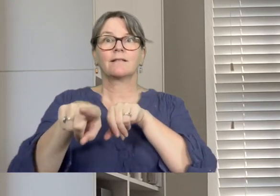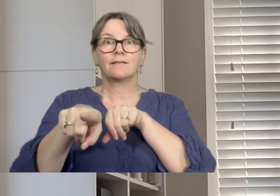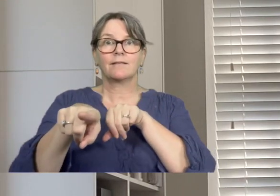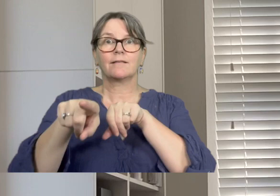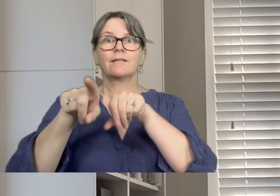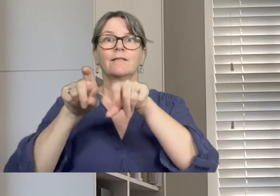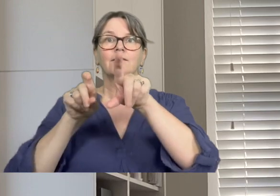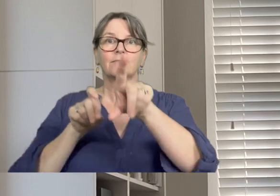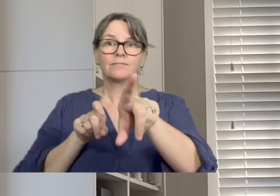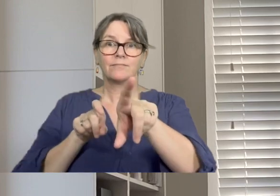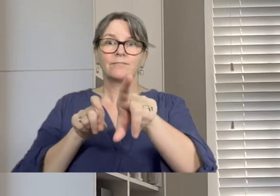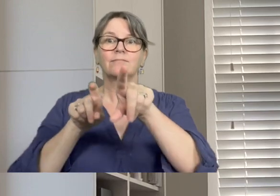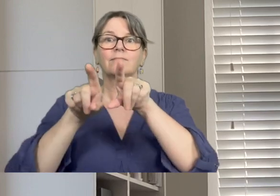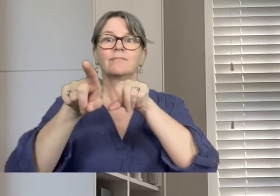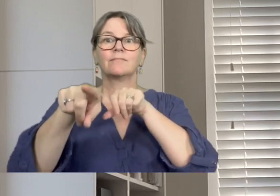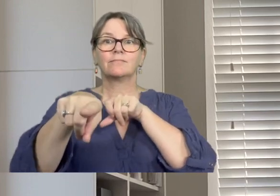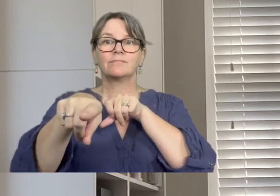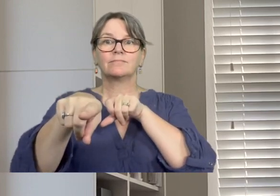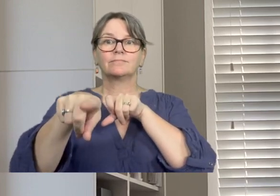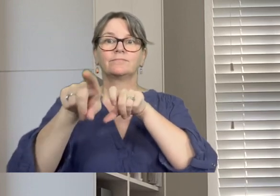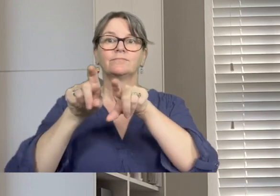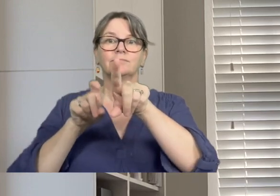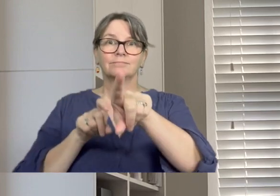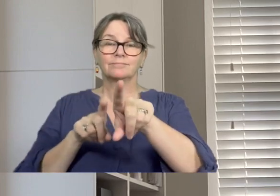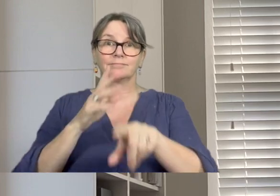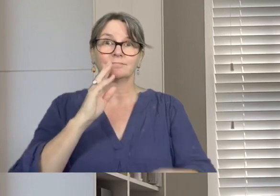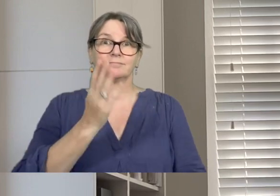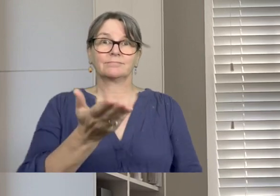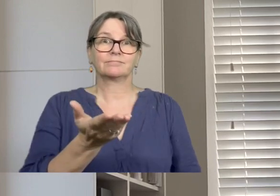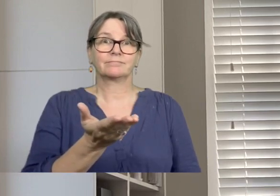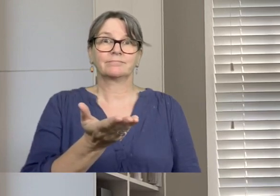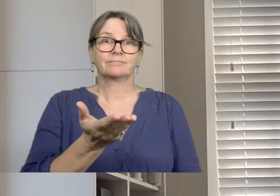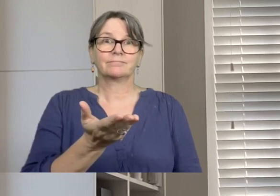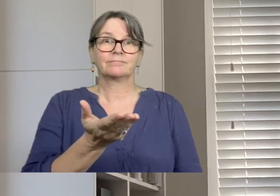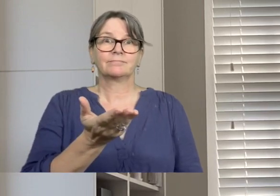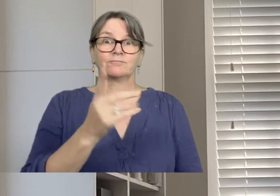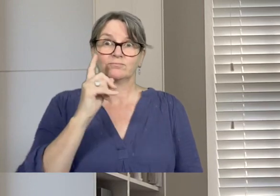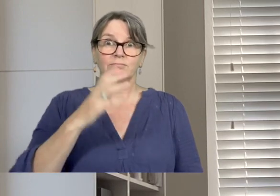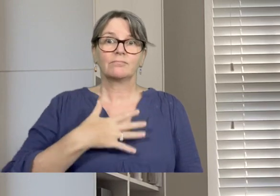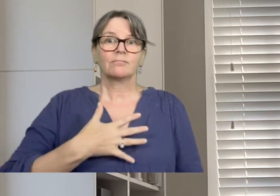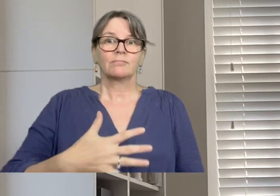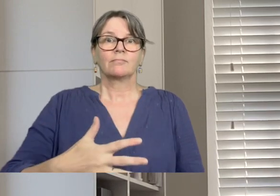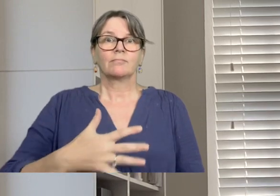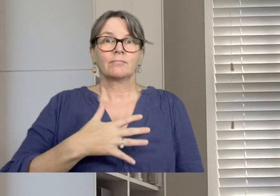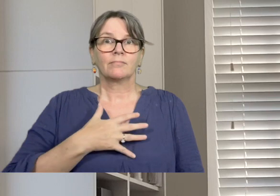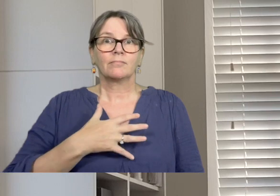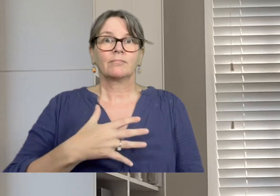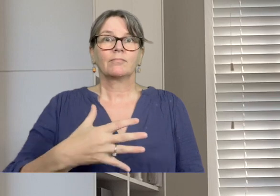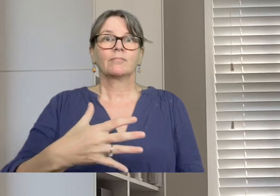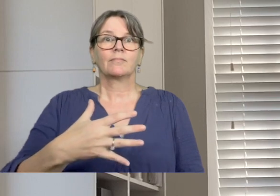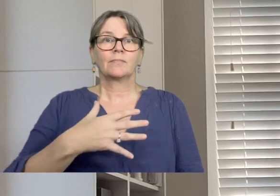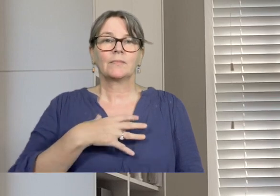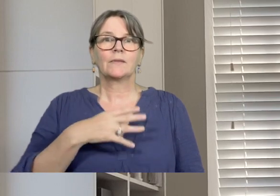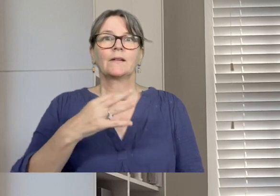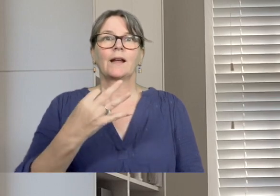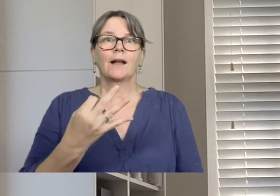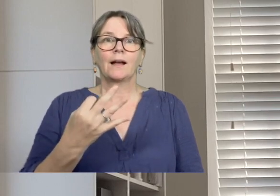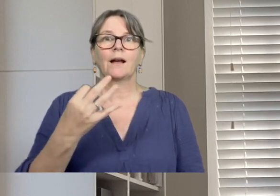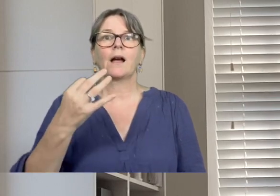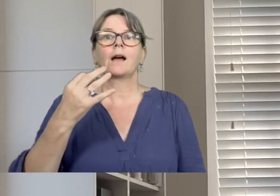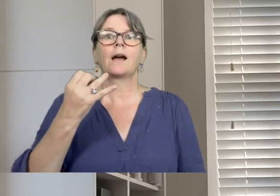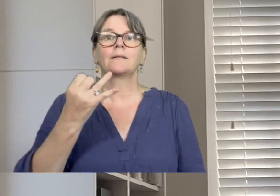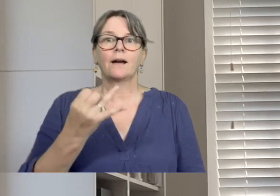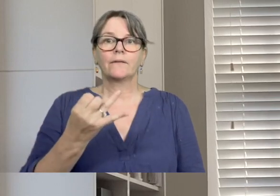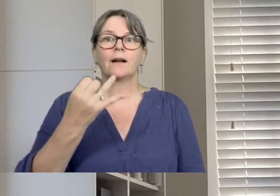1 and 2 and breathe and 4 and